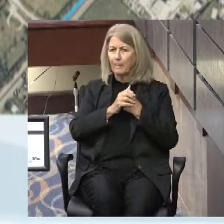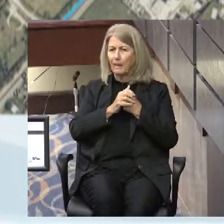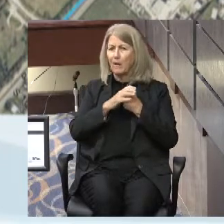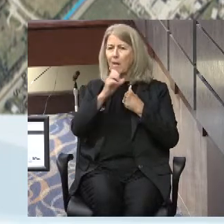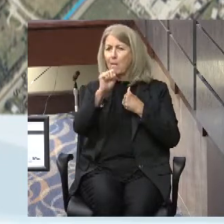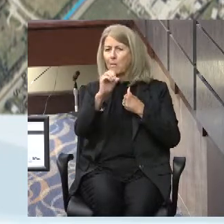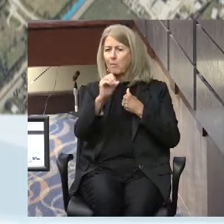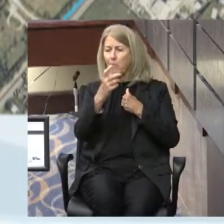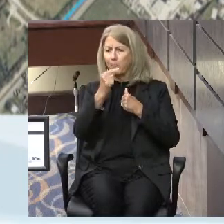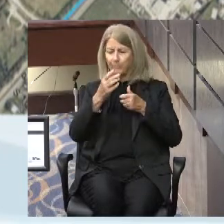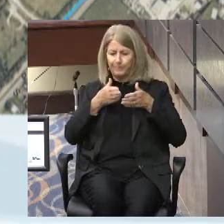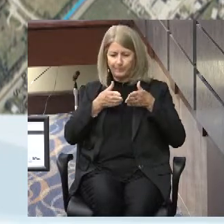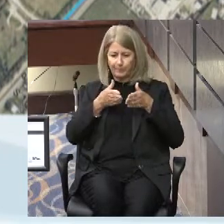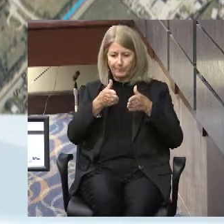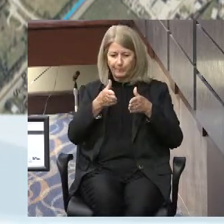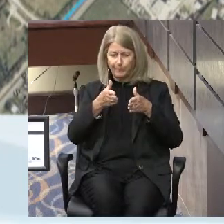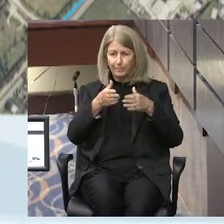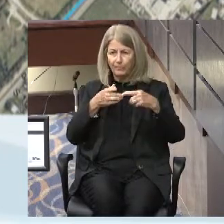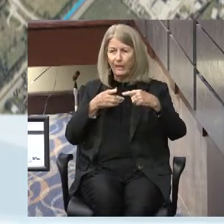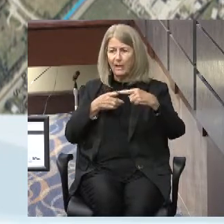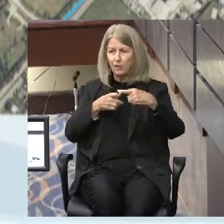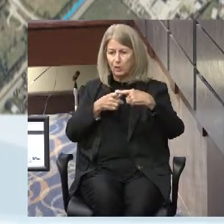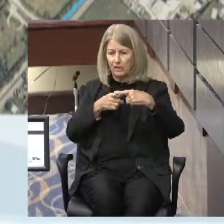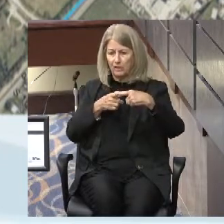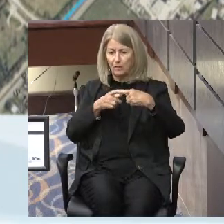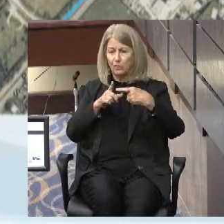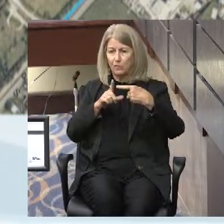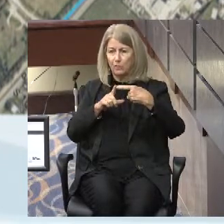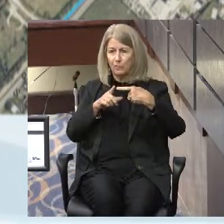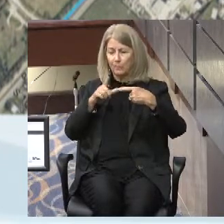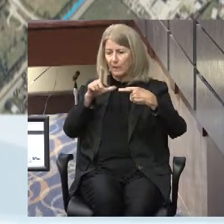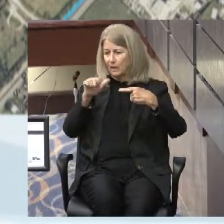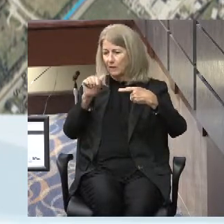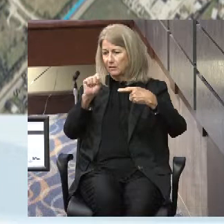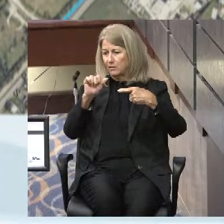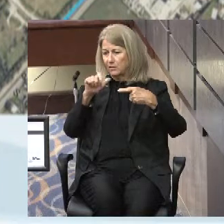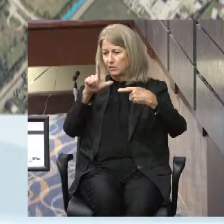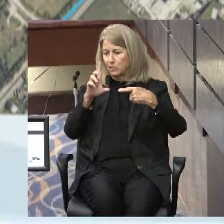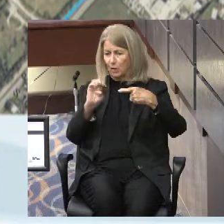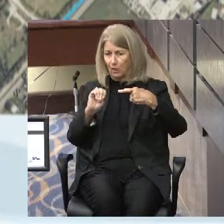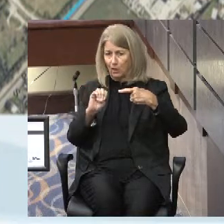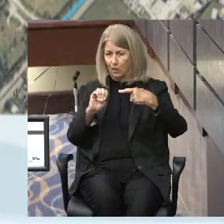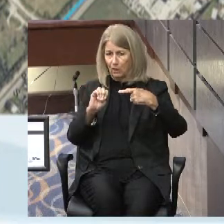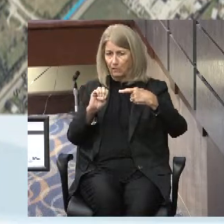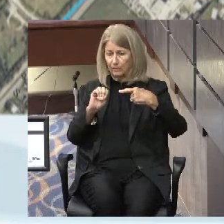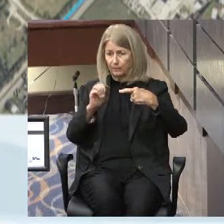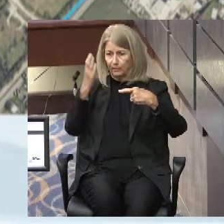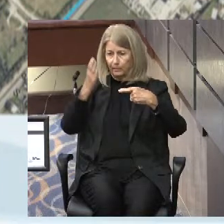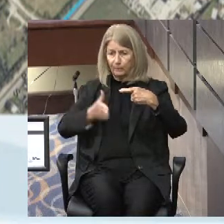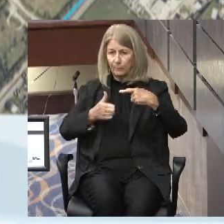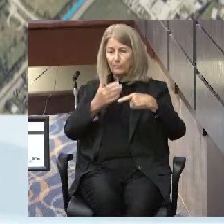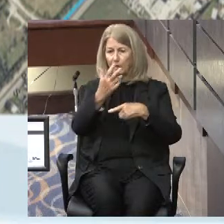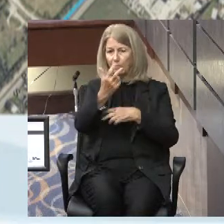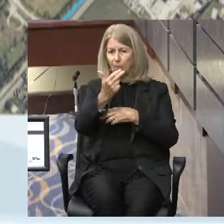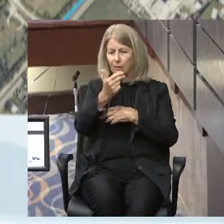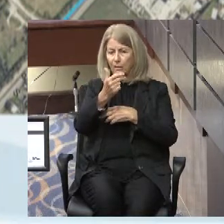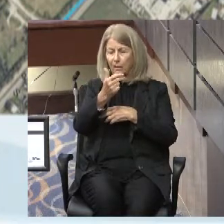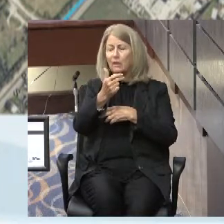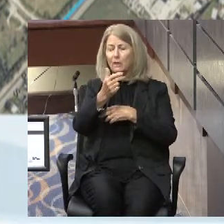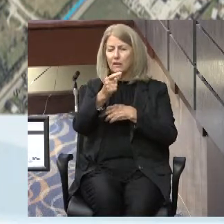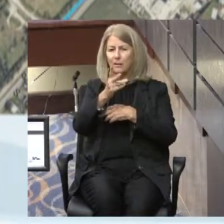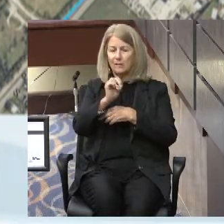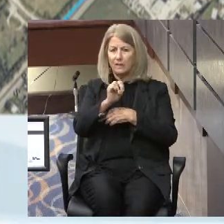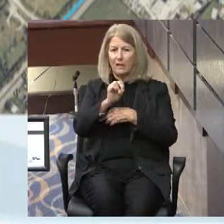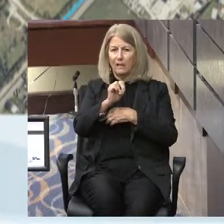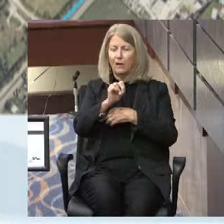So the streets that are adjacent to this property are LaSalle on the front, 13th on the side, and on the back is Daughtry.